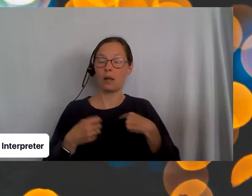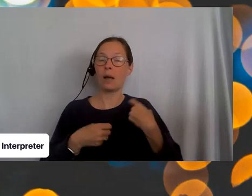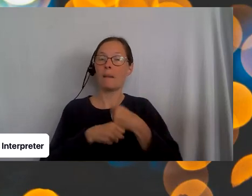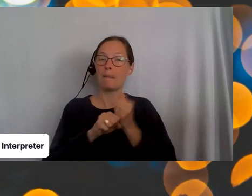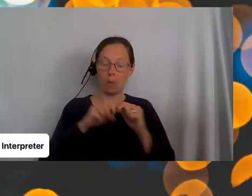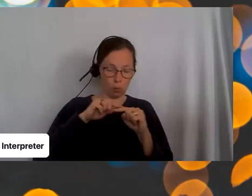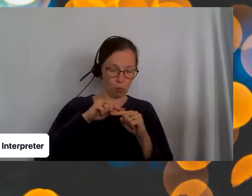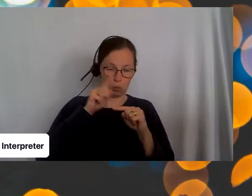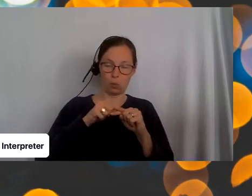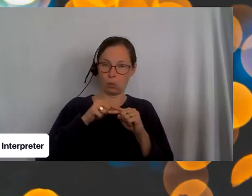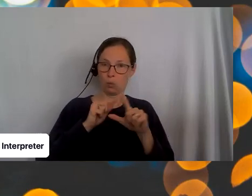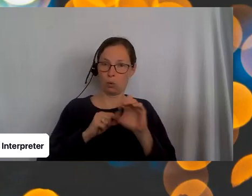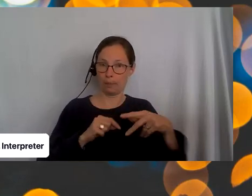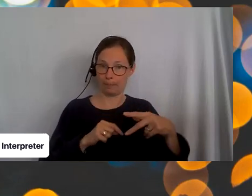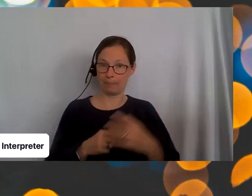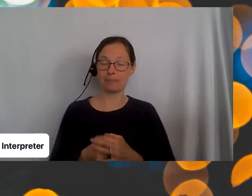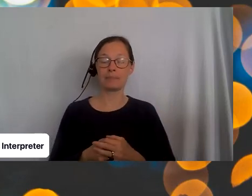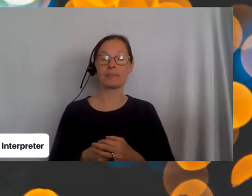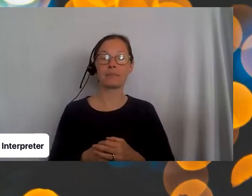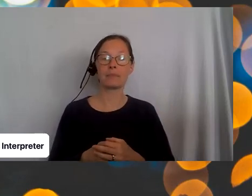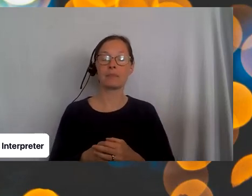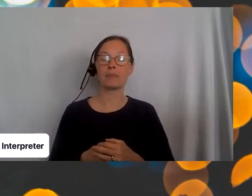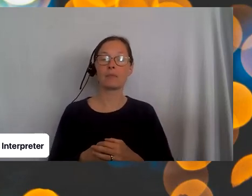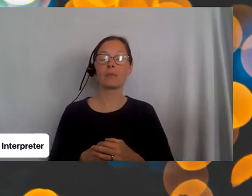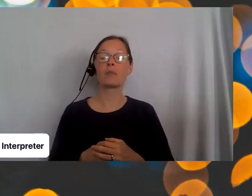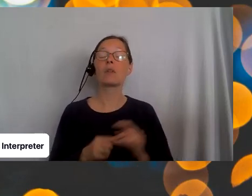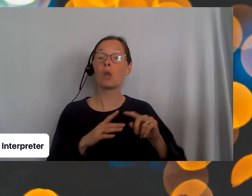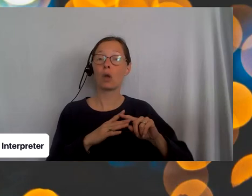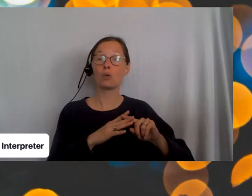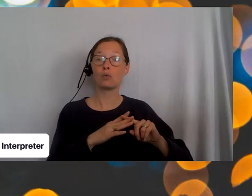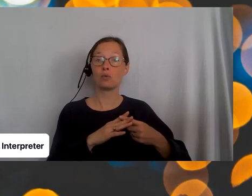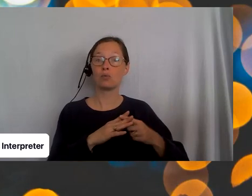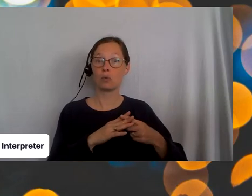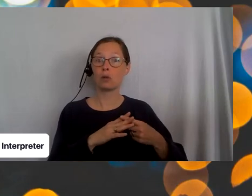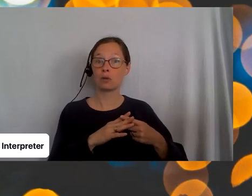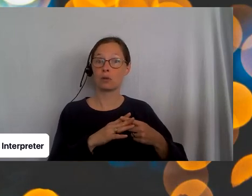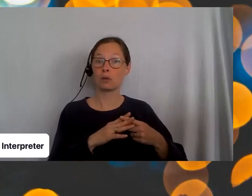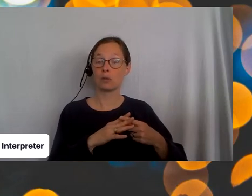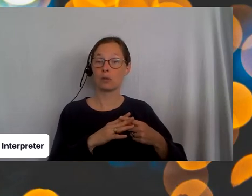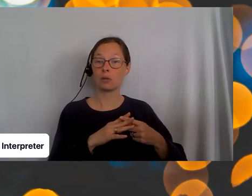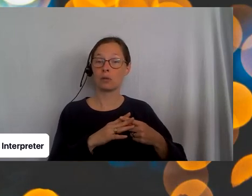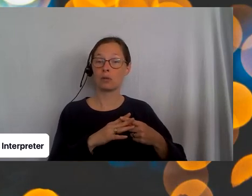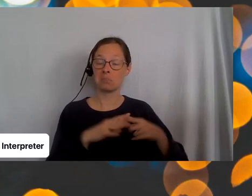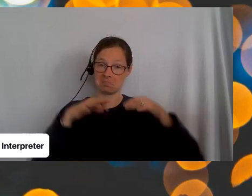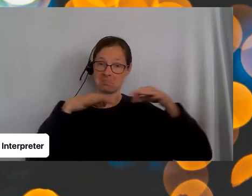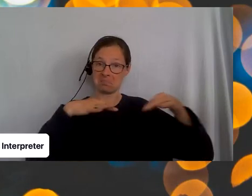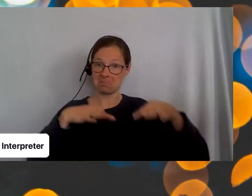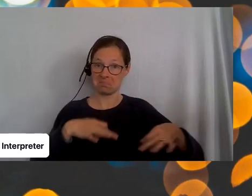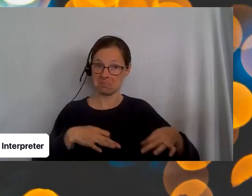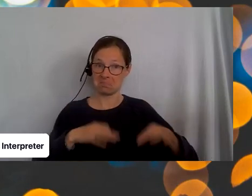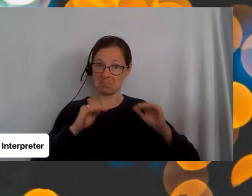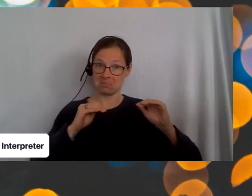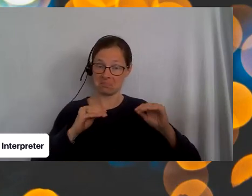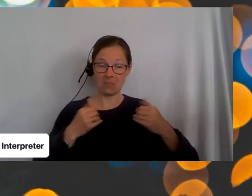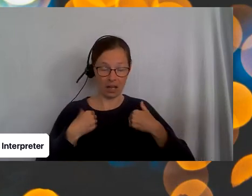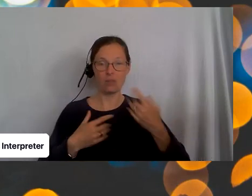loop. So they wanted the original patterns that I've seen for this wanted you to knit on